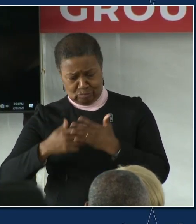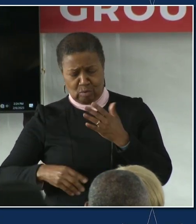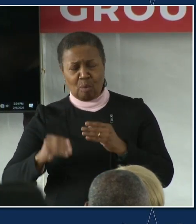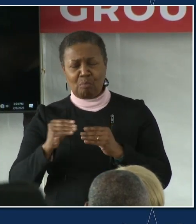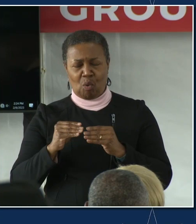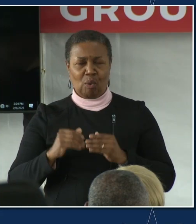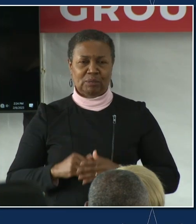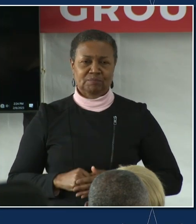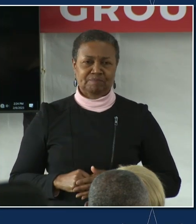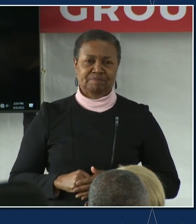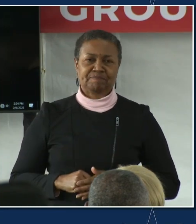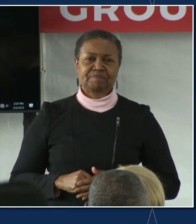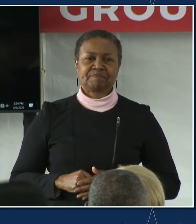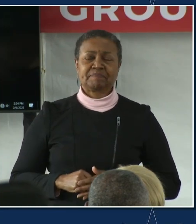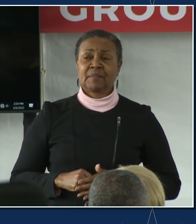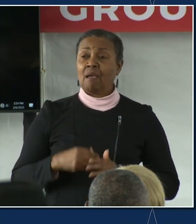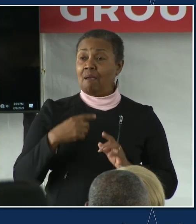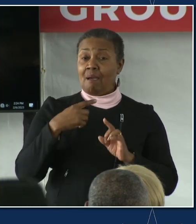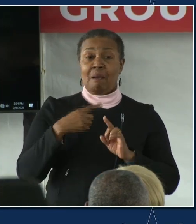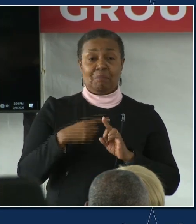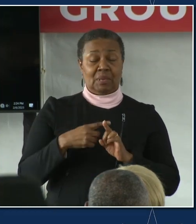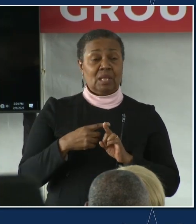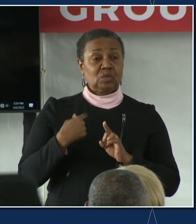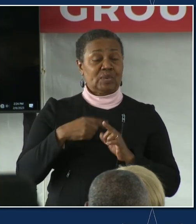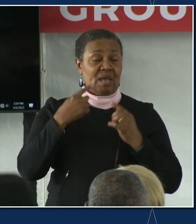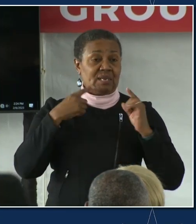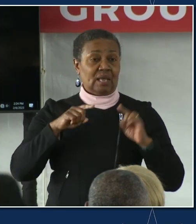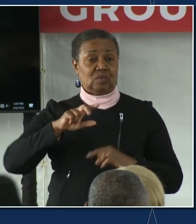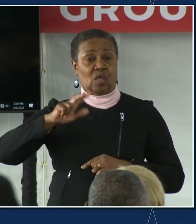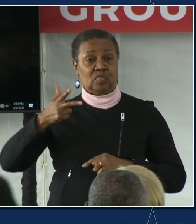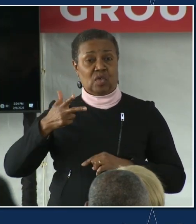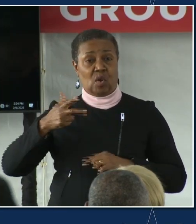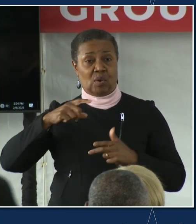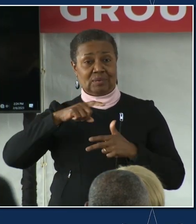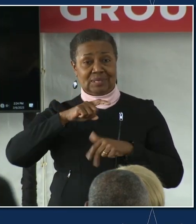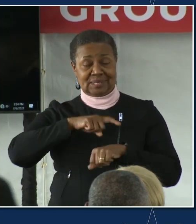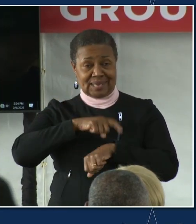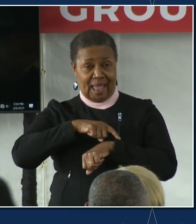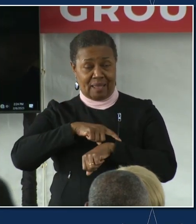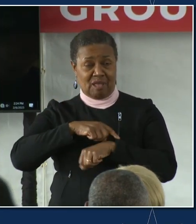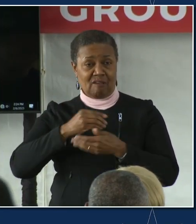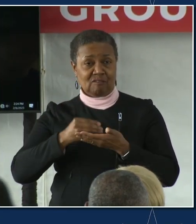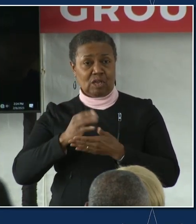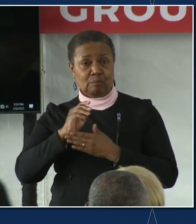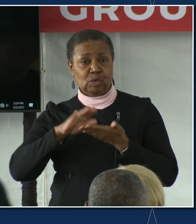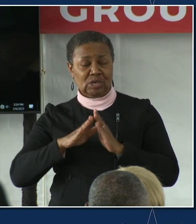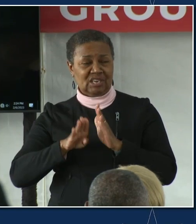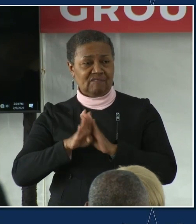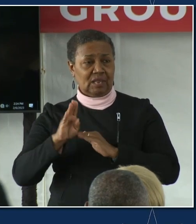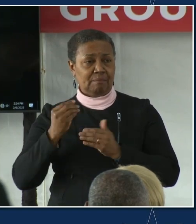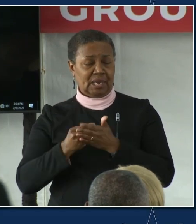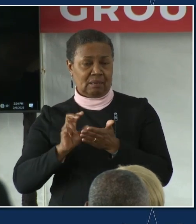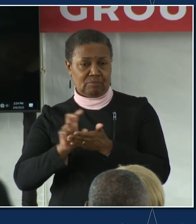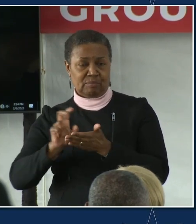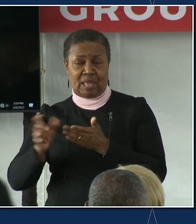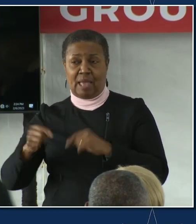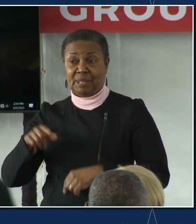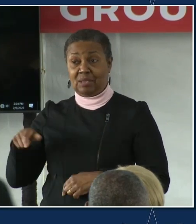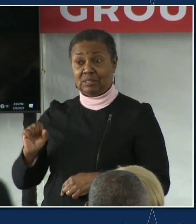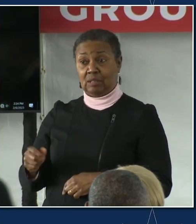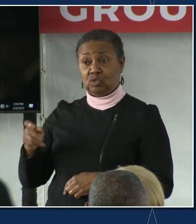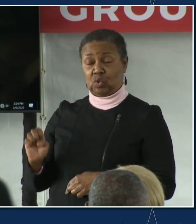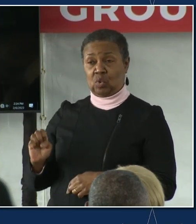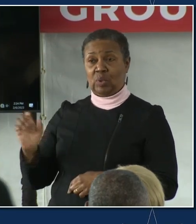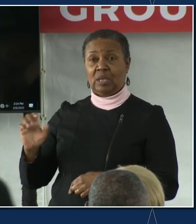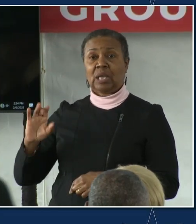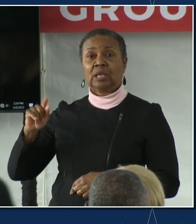more. And on top of that, we announced the third round of community development grants, also in South Shore at the